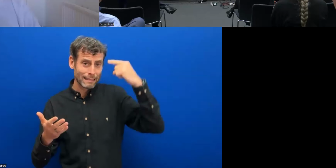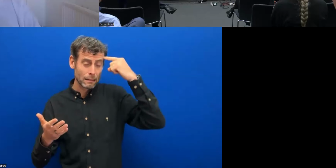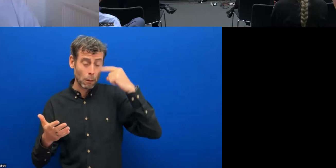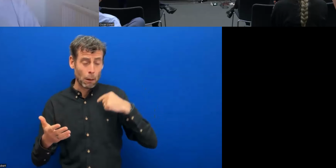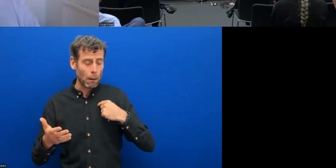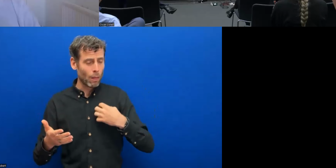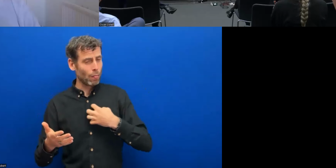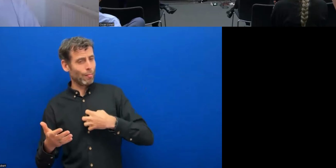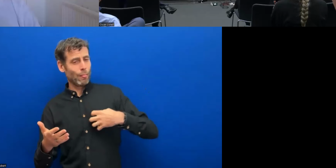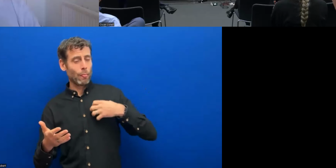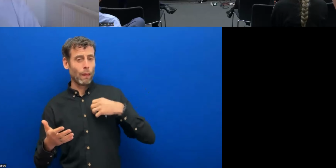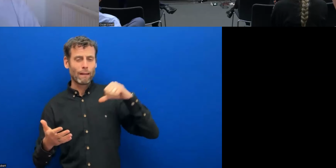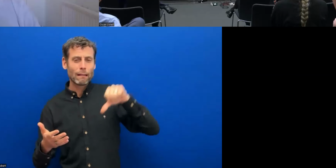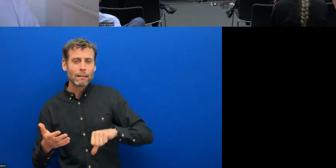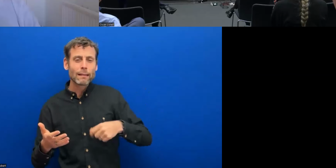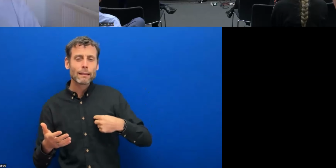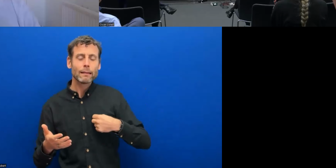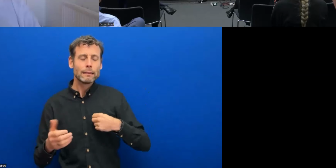Okay. I'll give myself away.